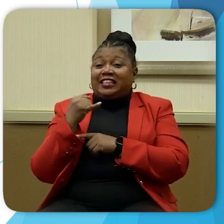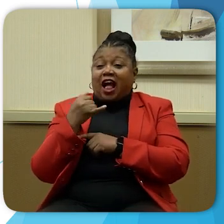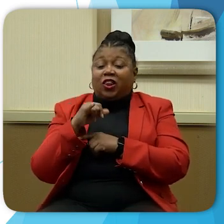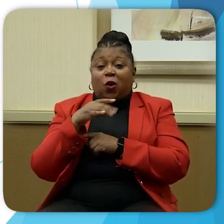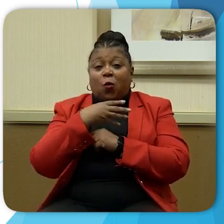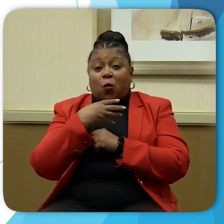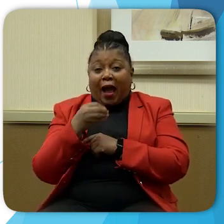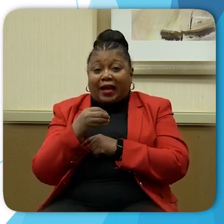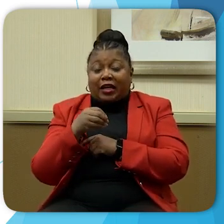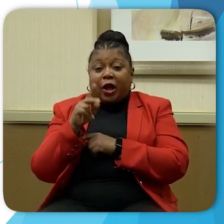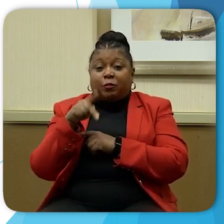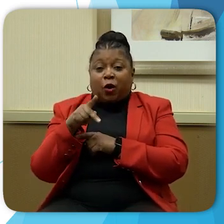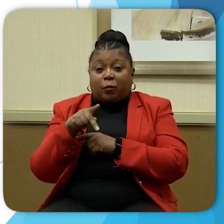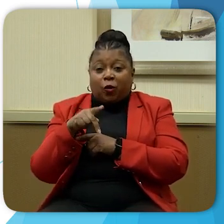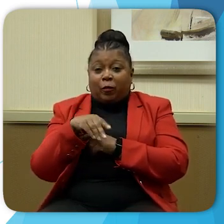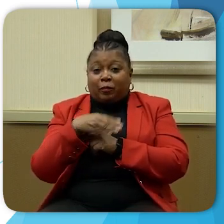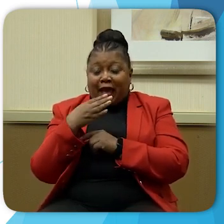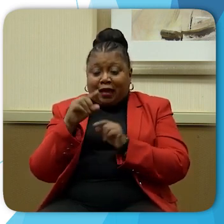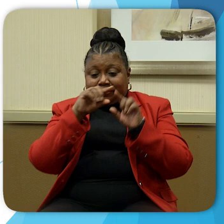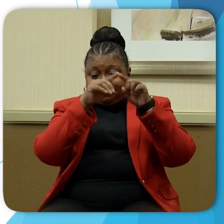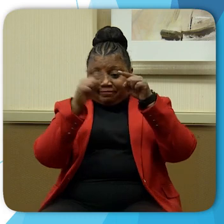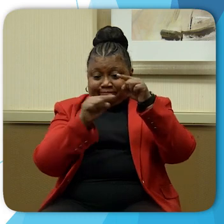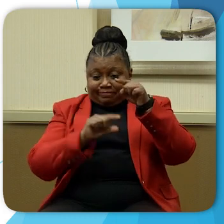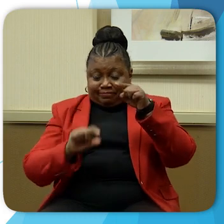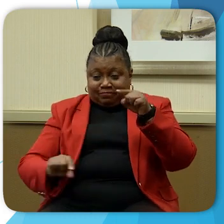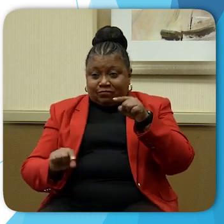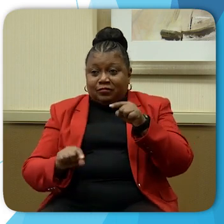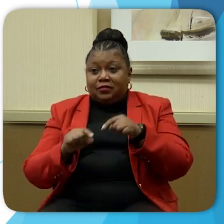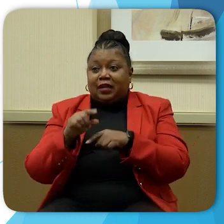a white stripe, purple stripe, black stripe.